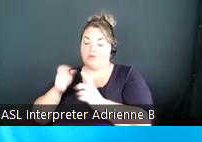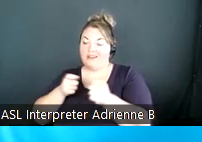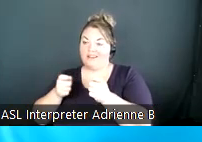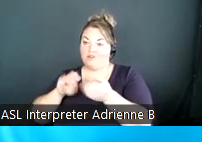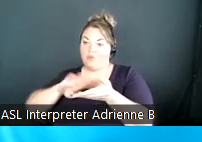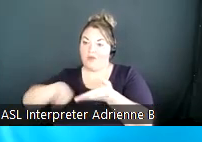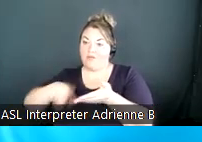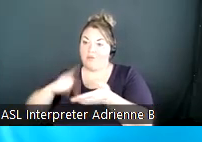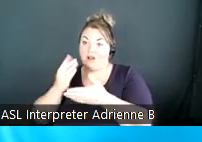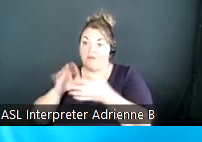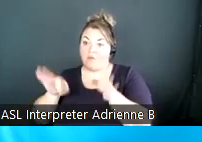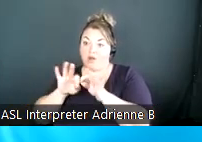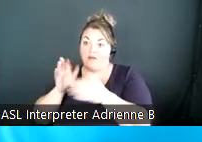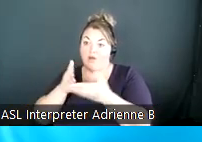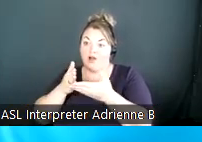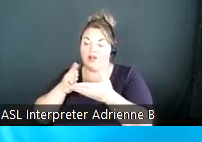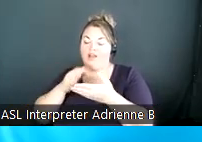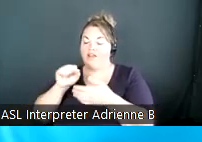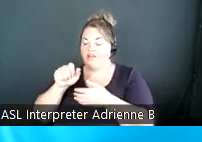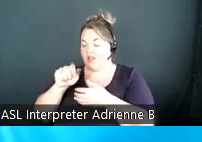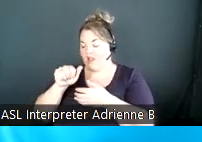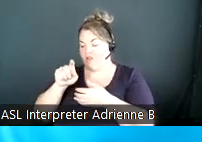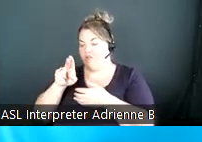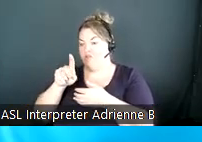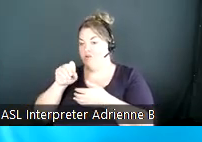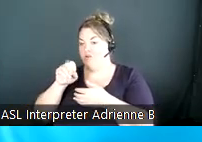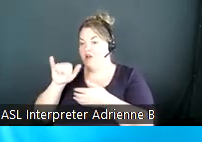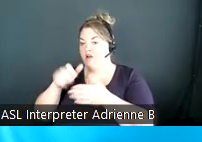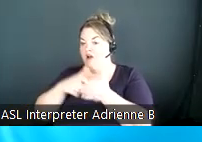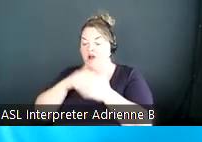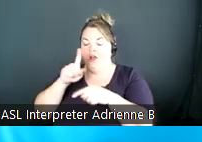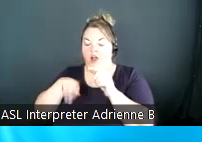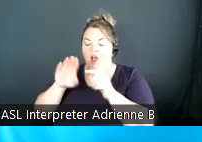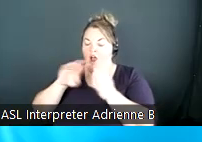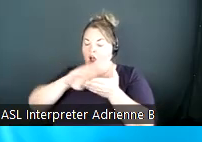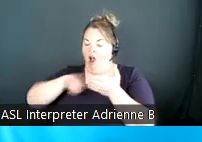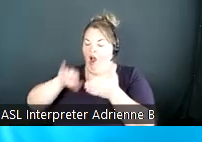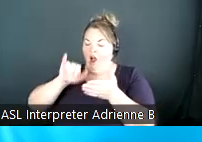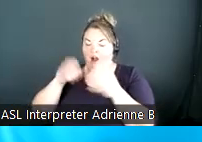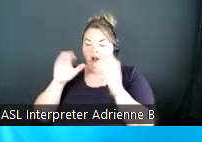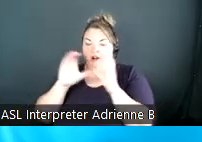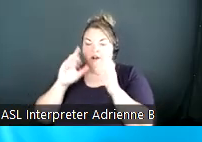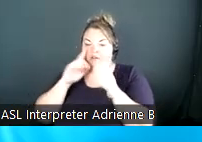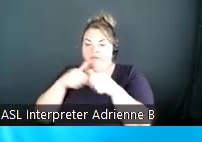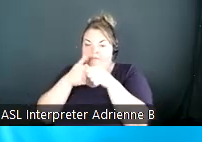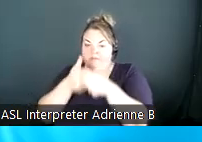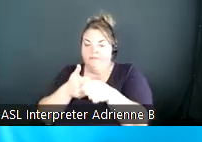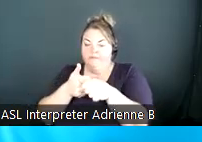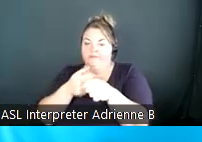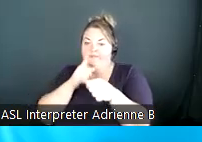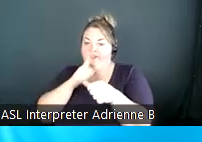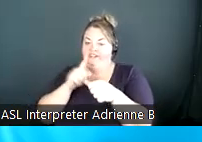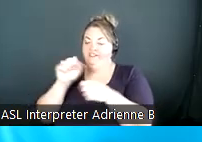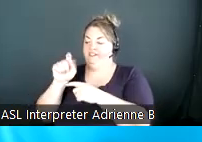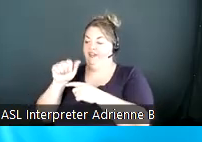of that is that statutory requirements cannot be waived. So for example, that certificate of compliance is a